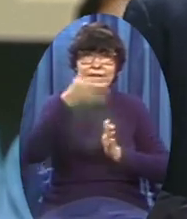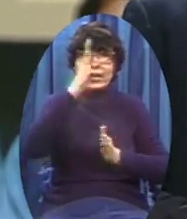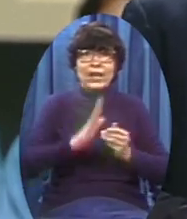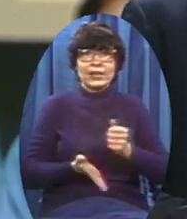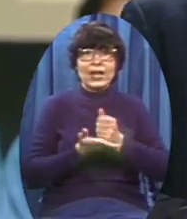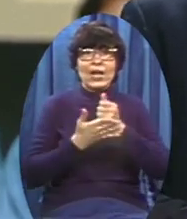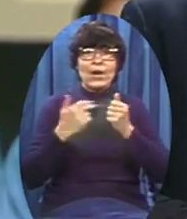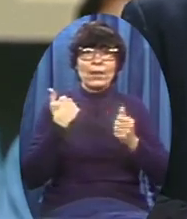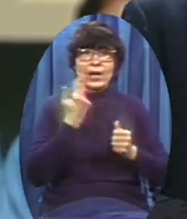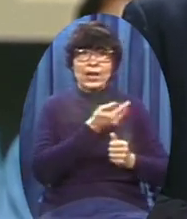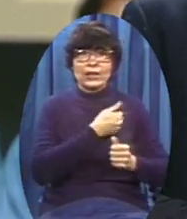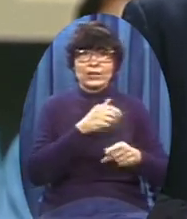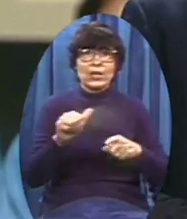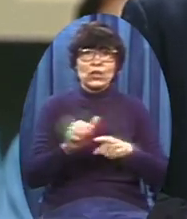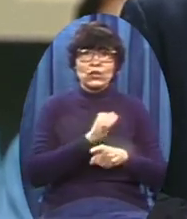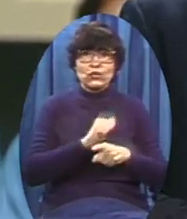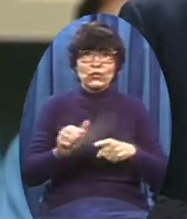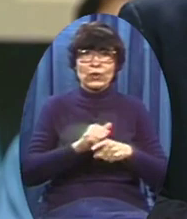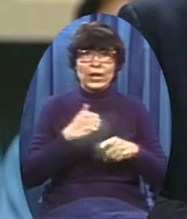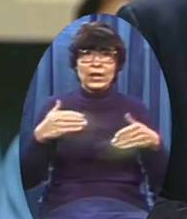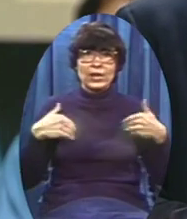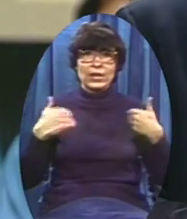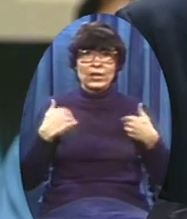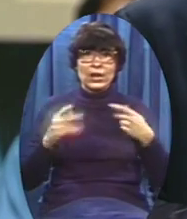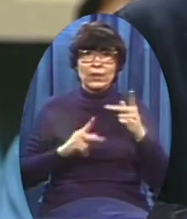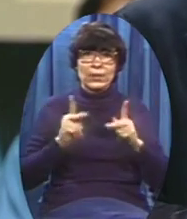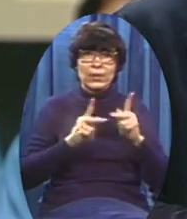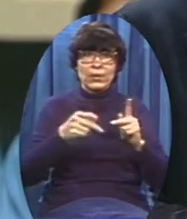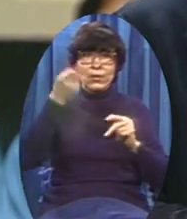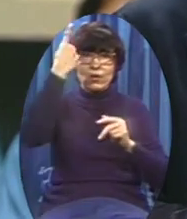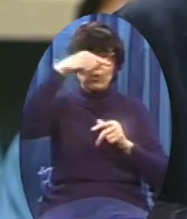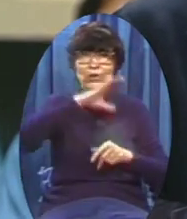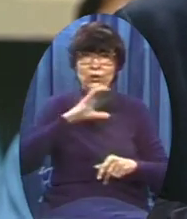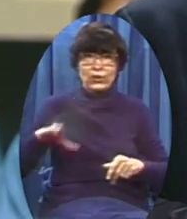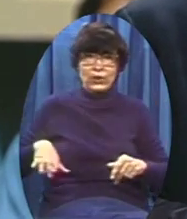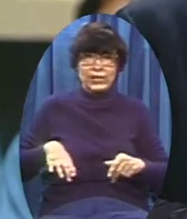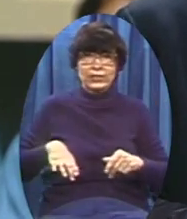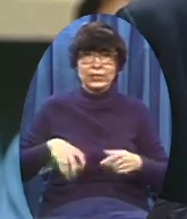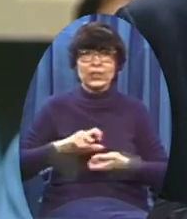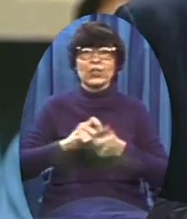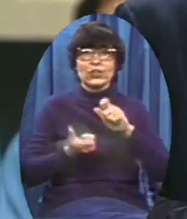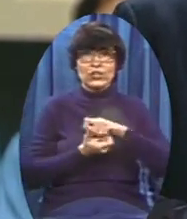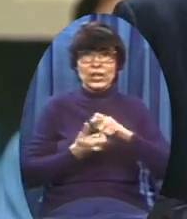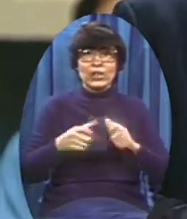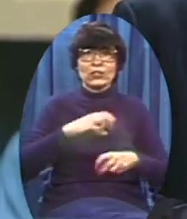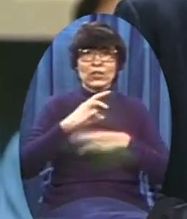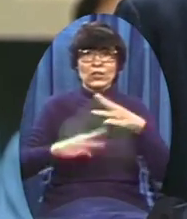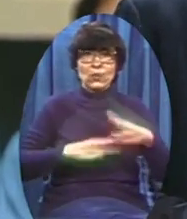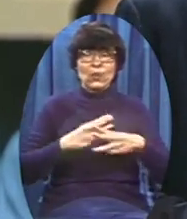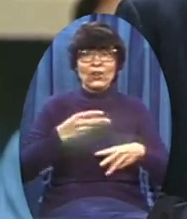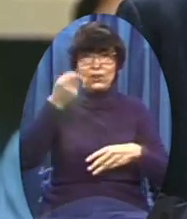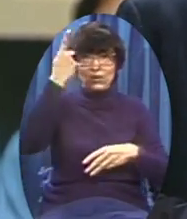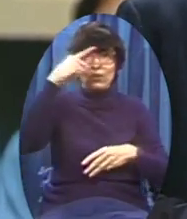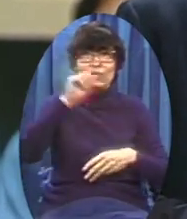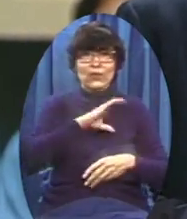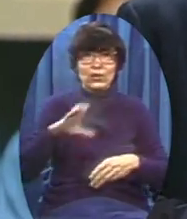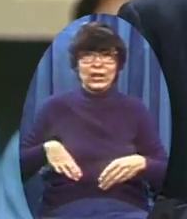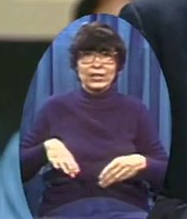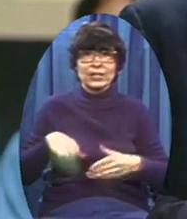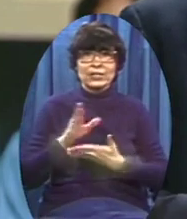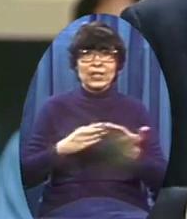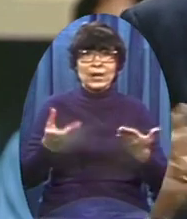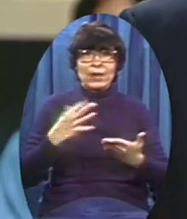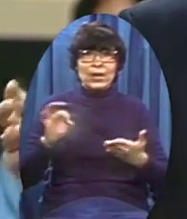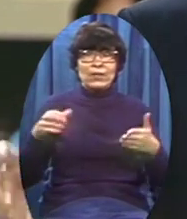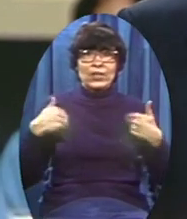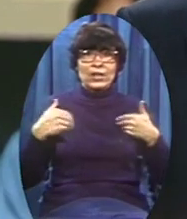can turn this nation around and make an impact for Christ around the world. Some of those young people are young